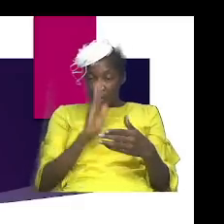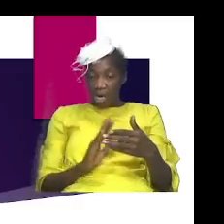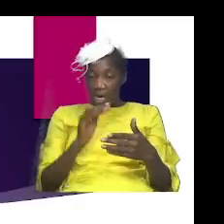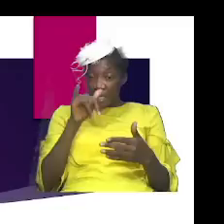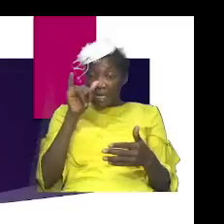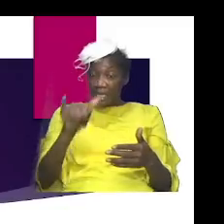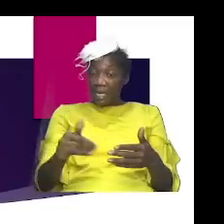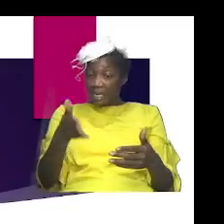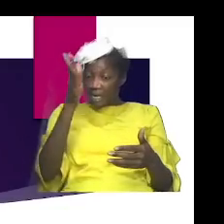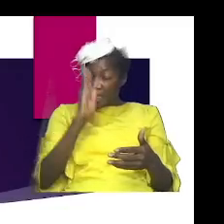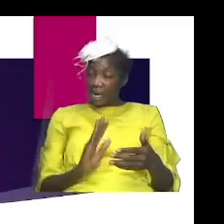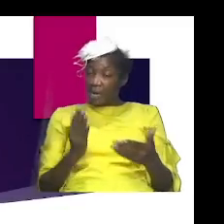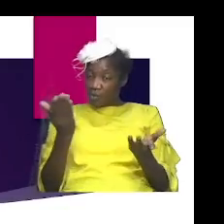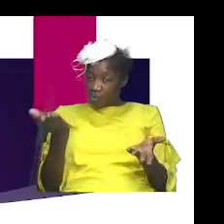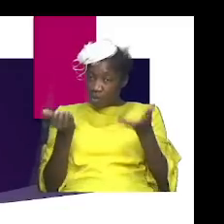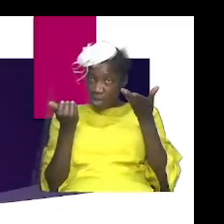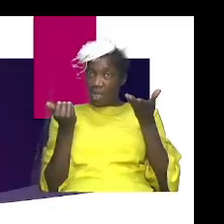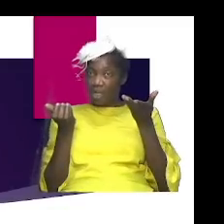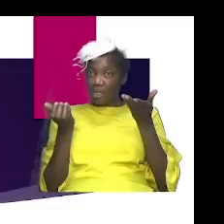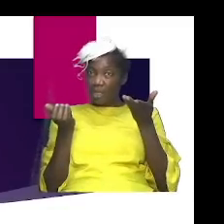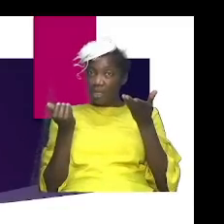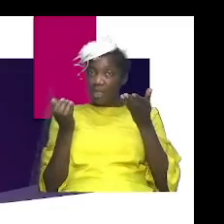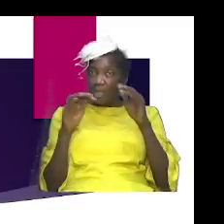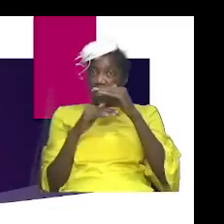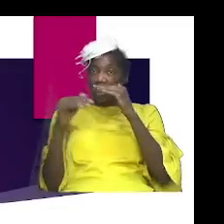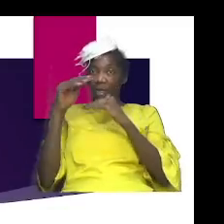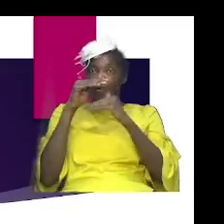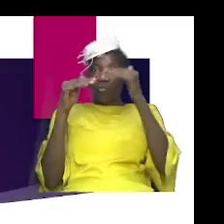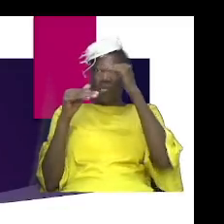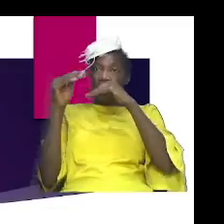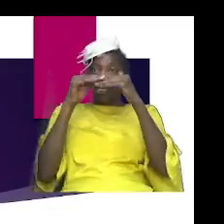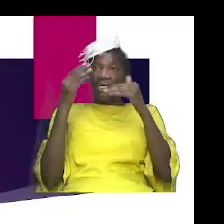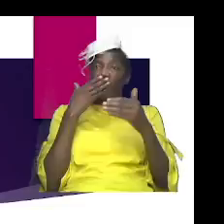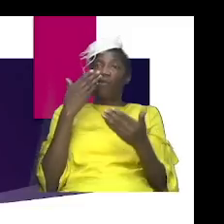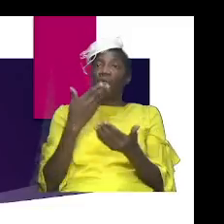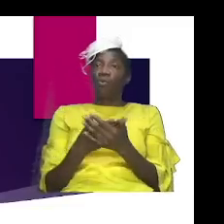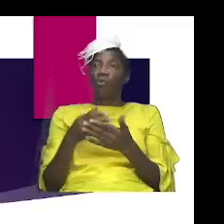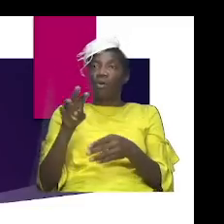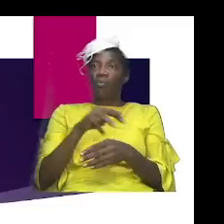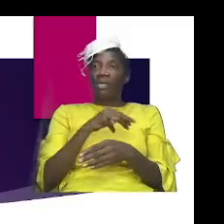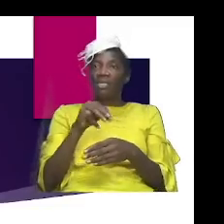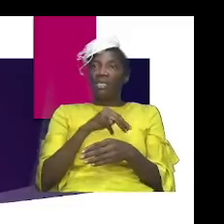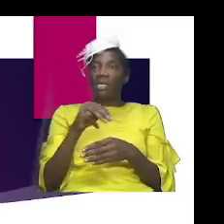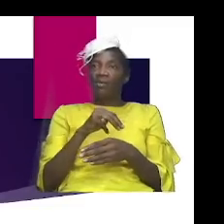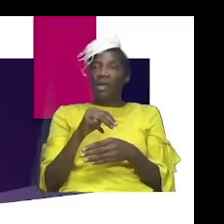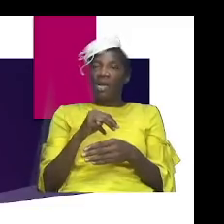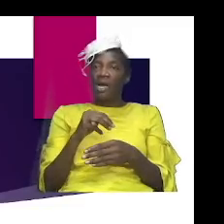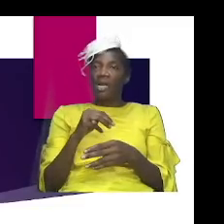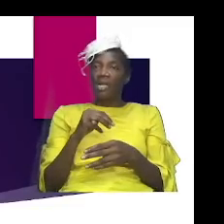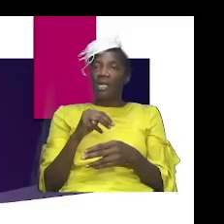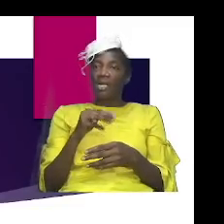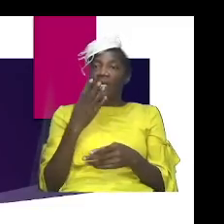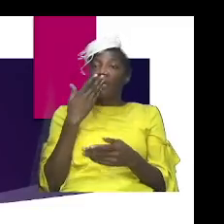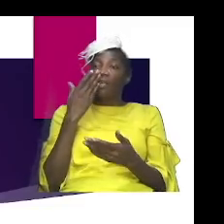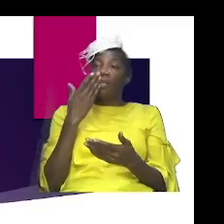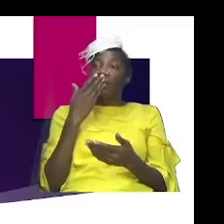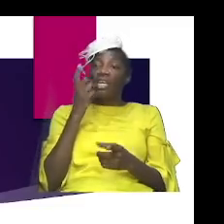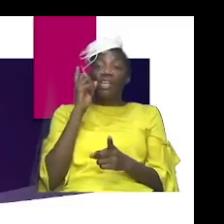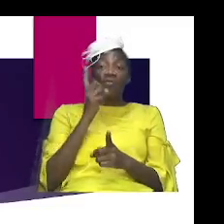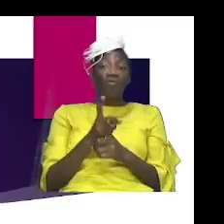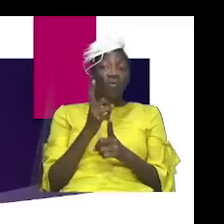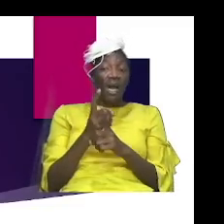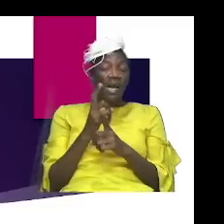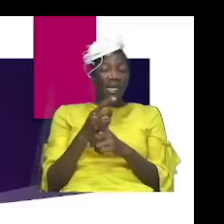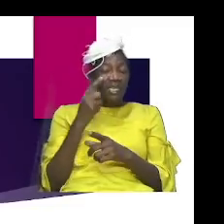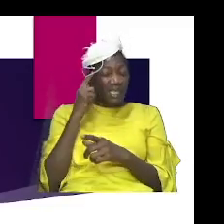wants. That is work. That is building with good material, and the motive is right, and the